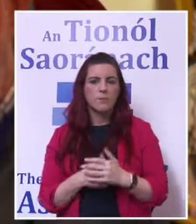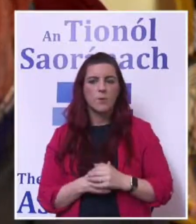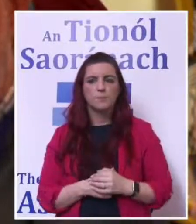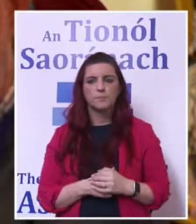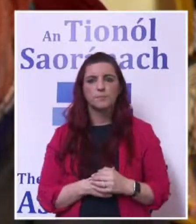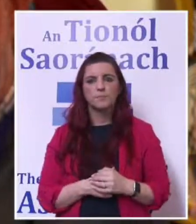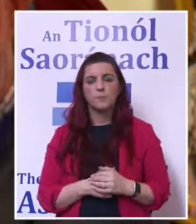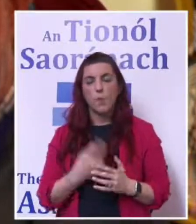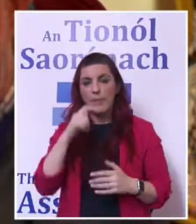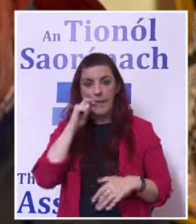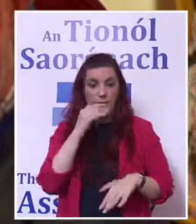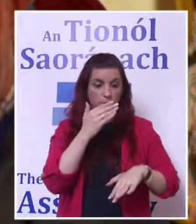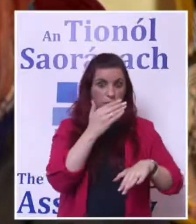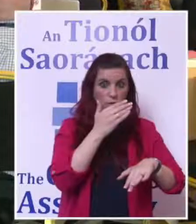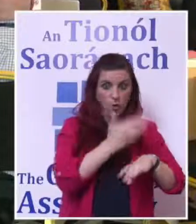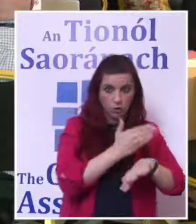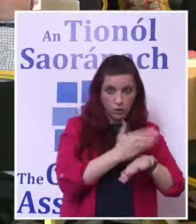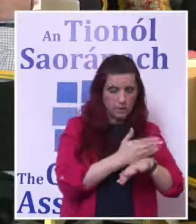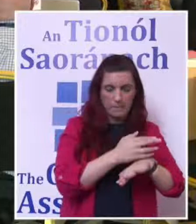personally.